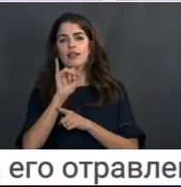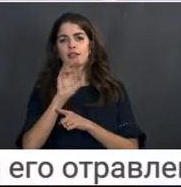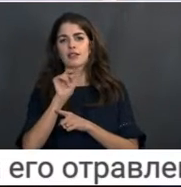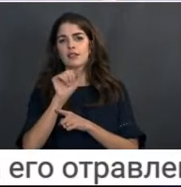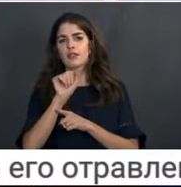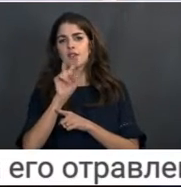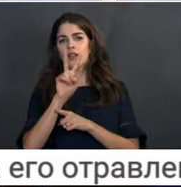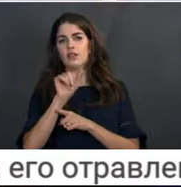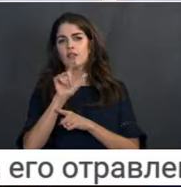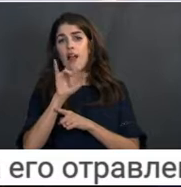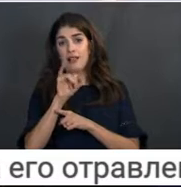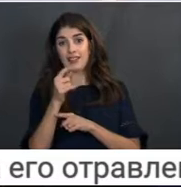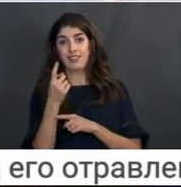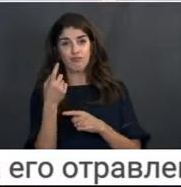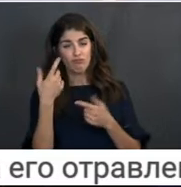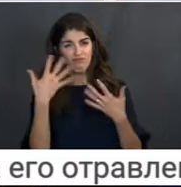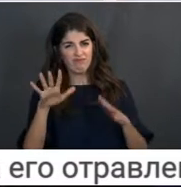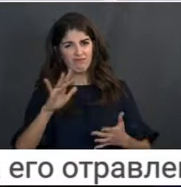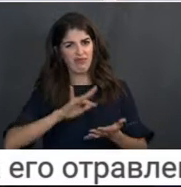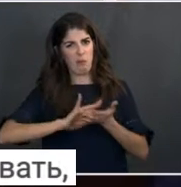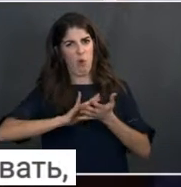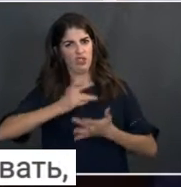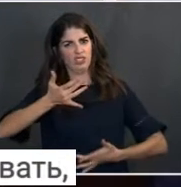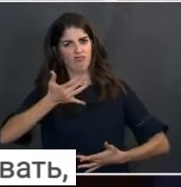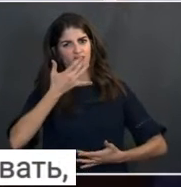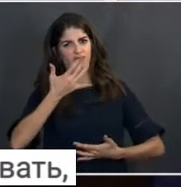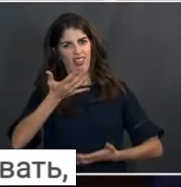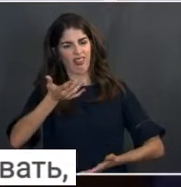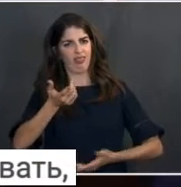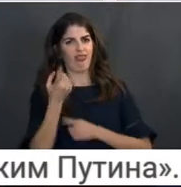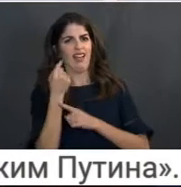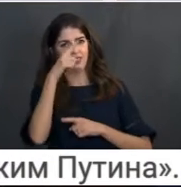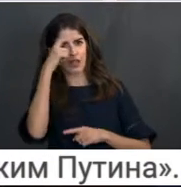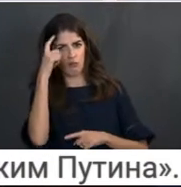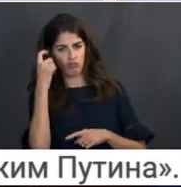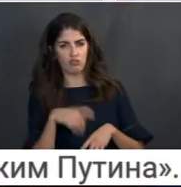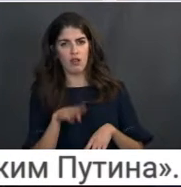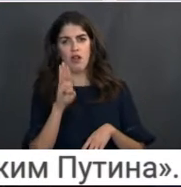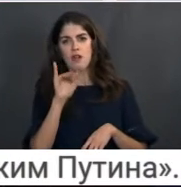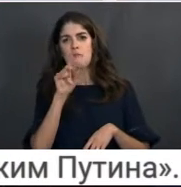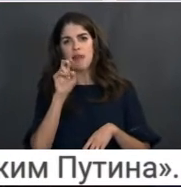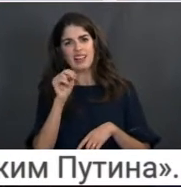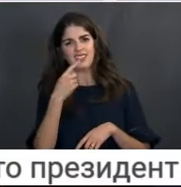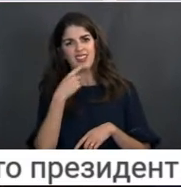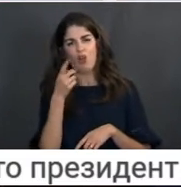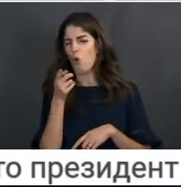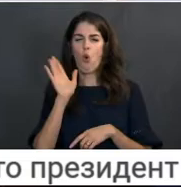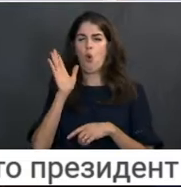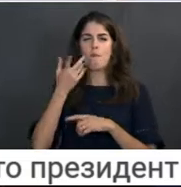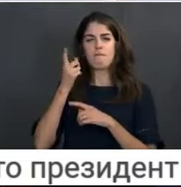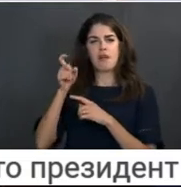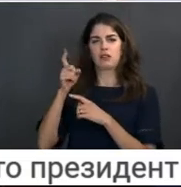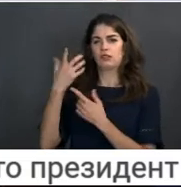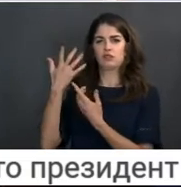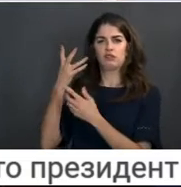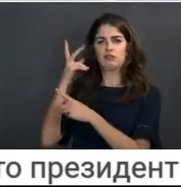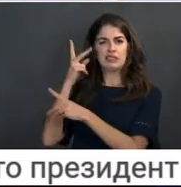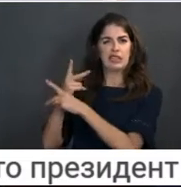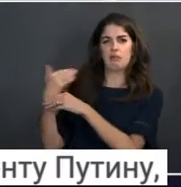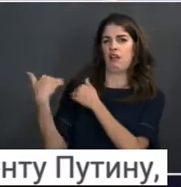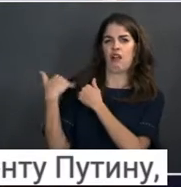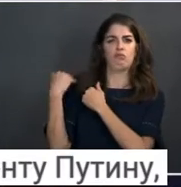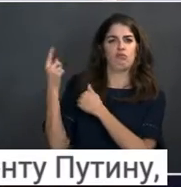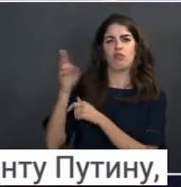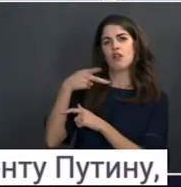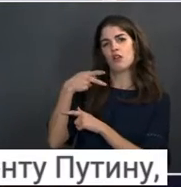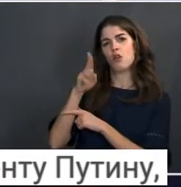Kremlin was responsible for his poisoning, and he vowed to, quote, hold the Putin regime accountable. This week you told us that the